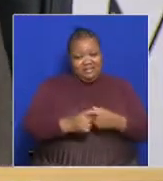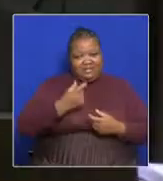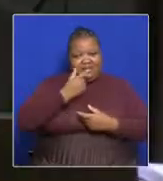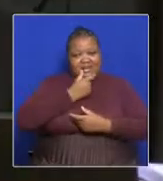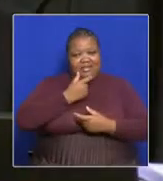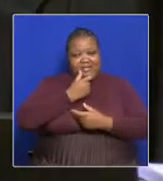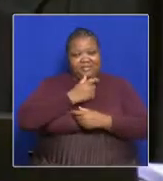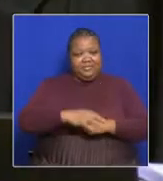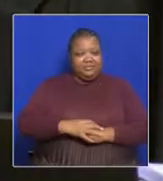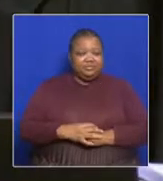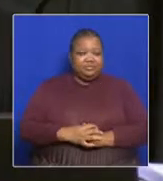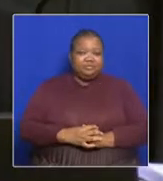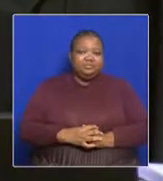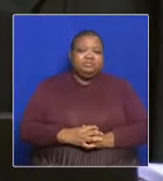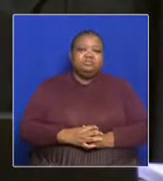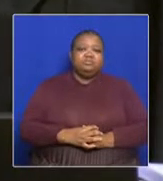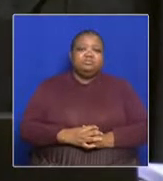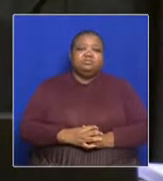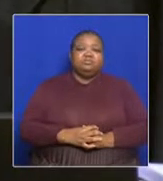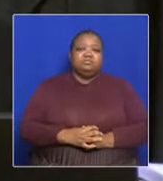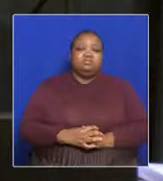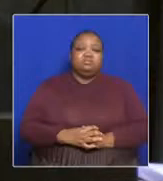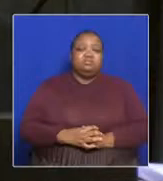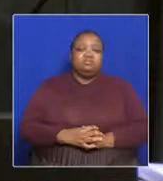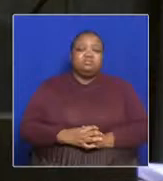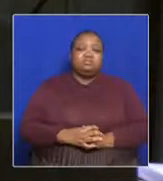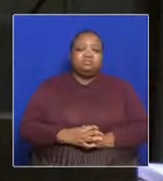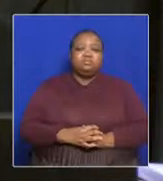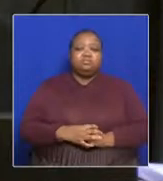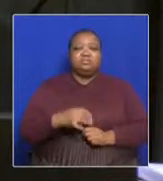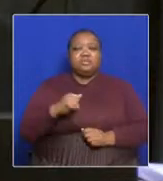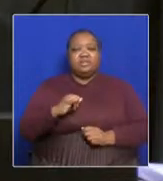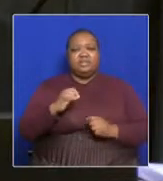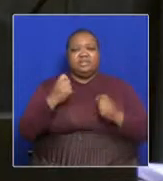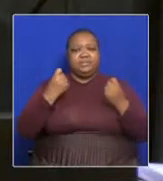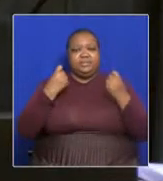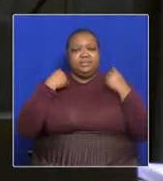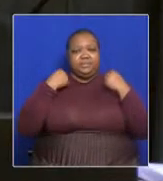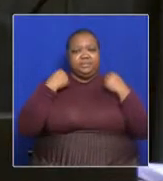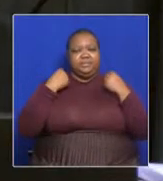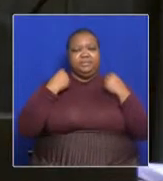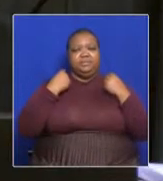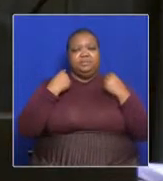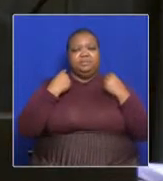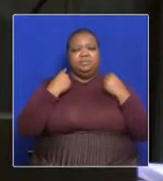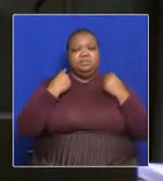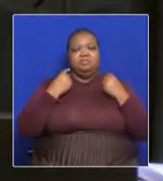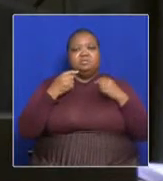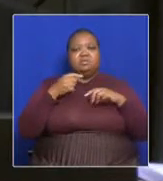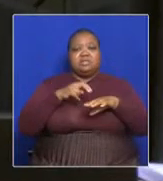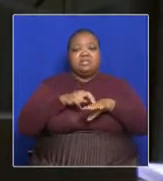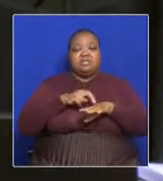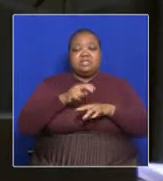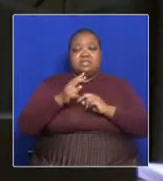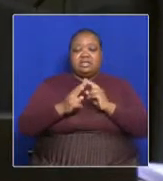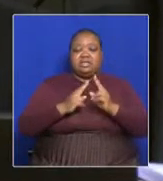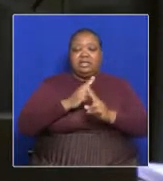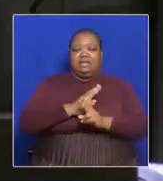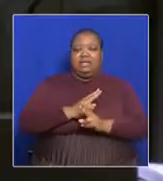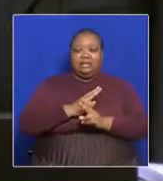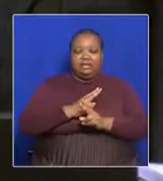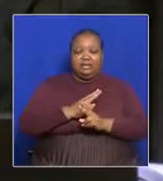I still don't understand, and it might be that I need you to say it again so I understand the explanation